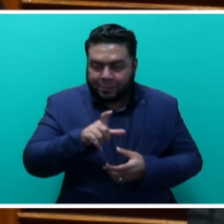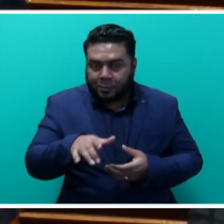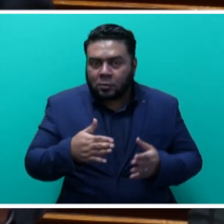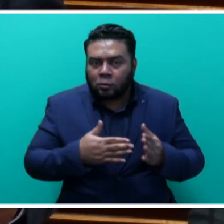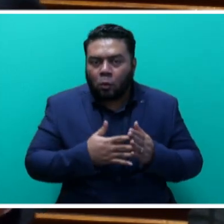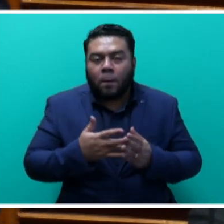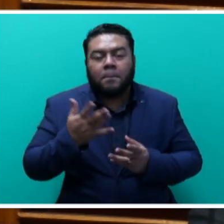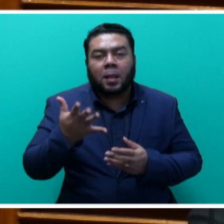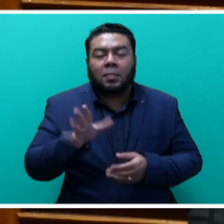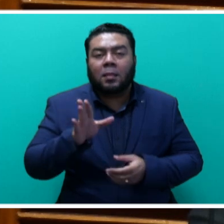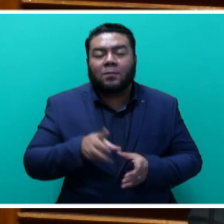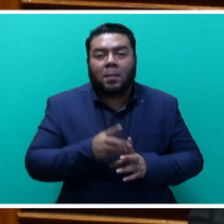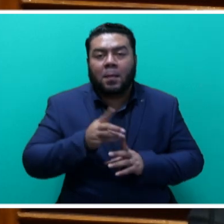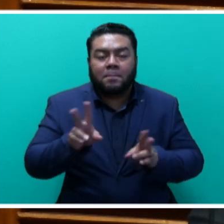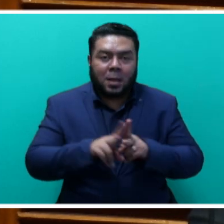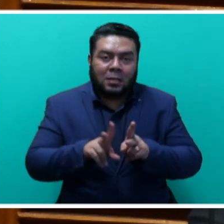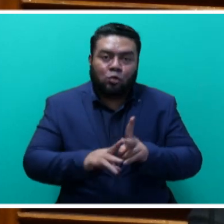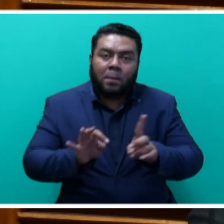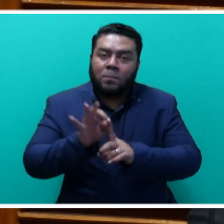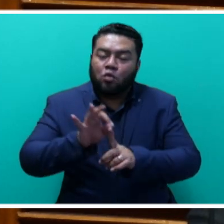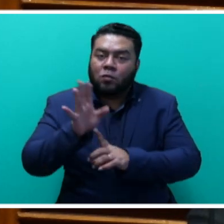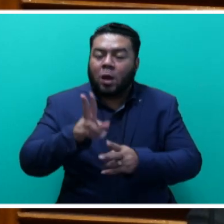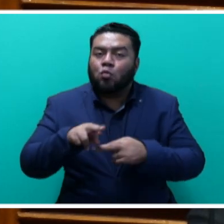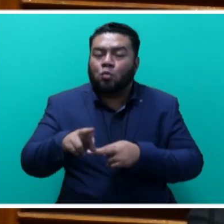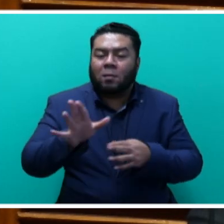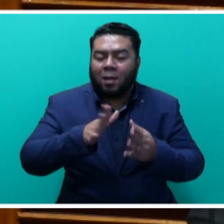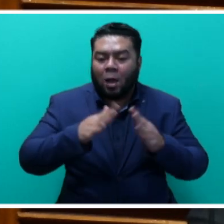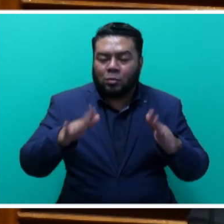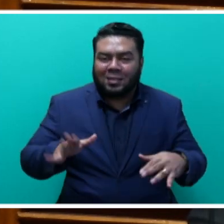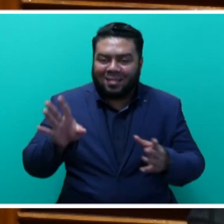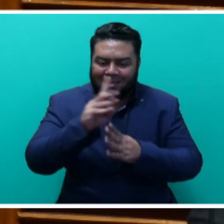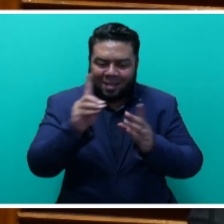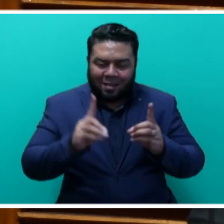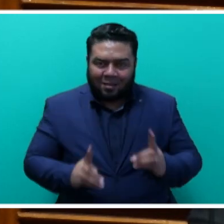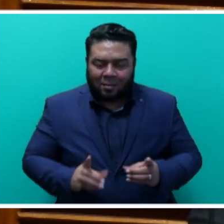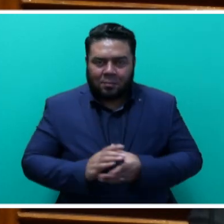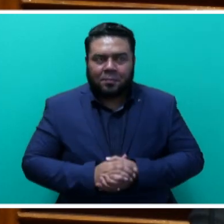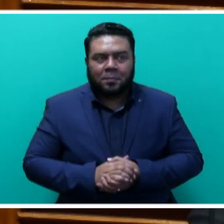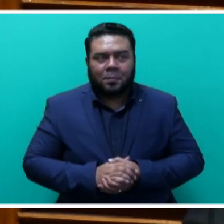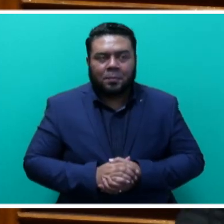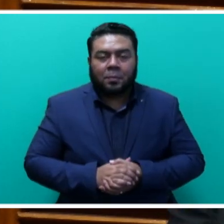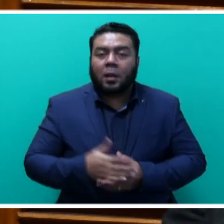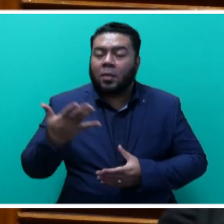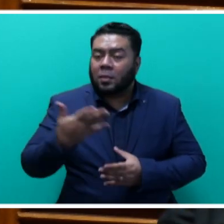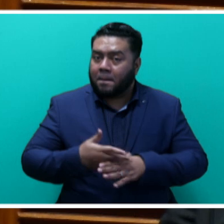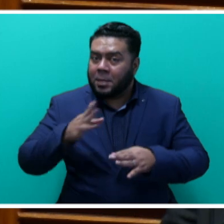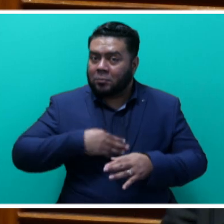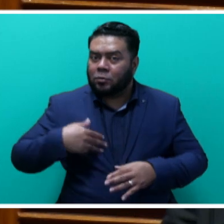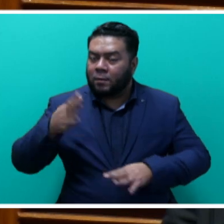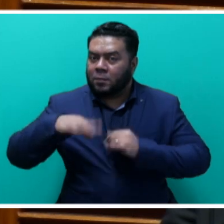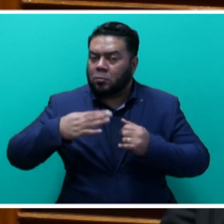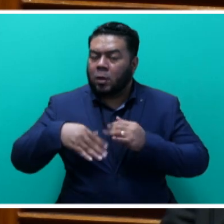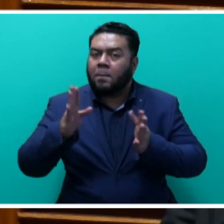Housing and our development partners in improving our rural housing design. Mr. Speaker, sir, the Ministry is also finalizing